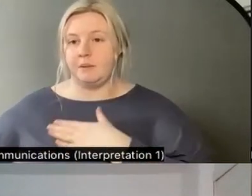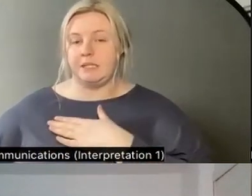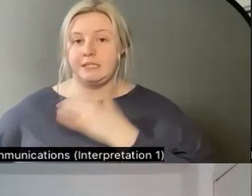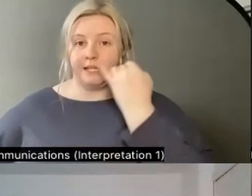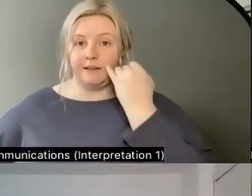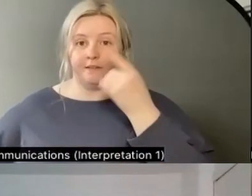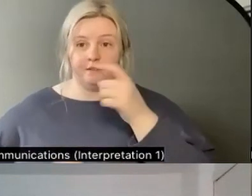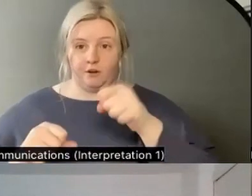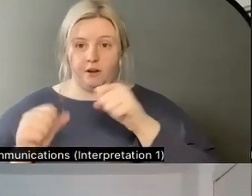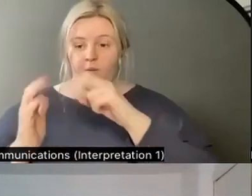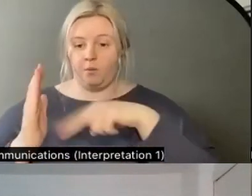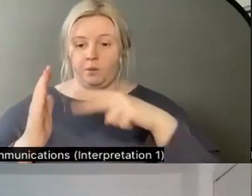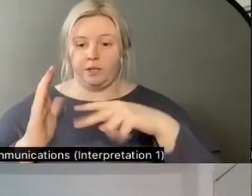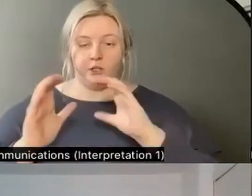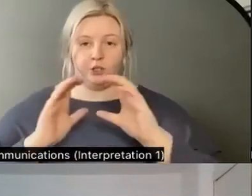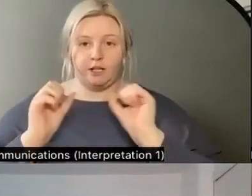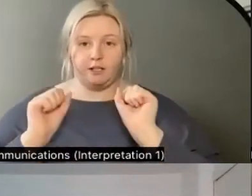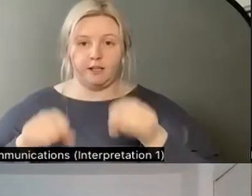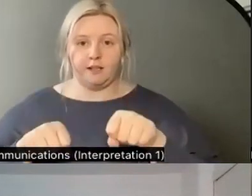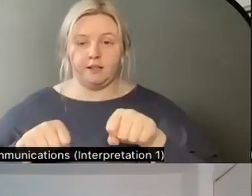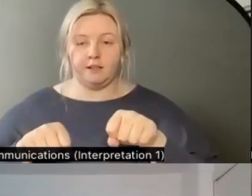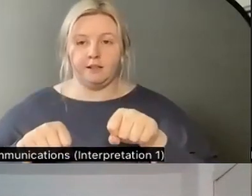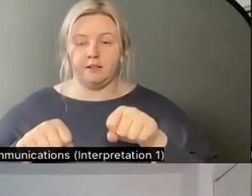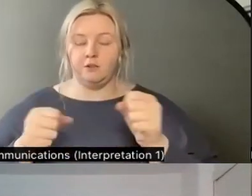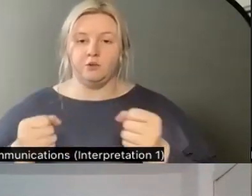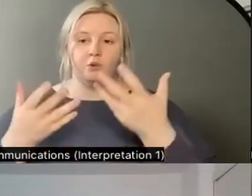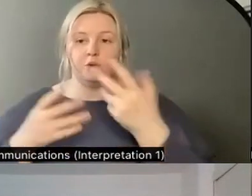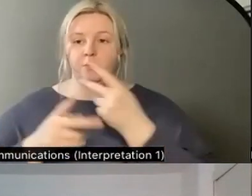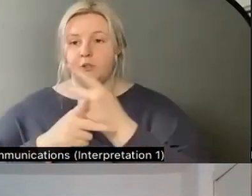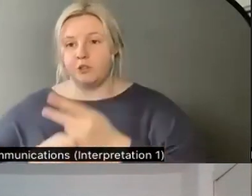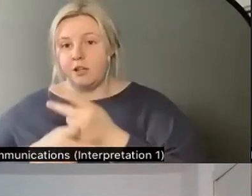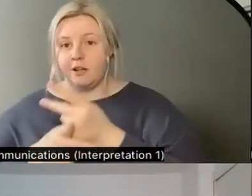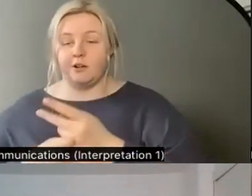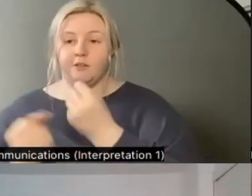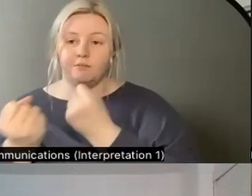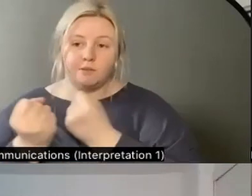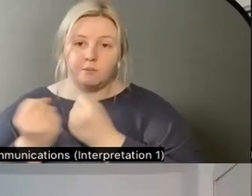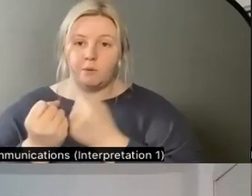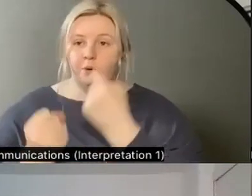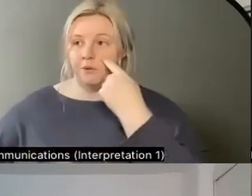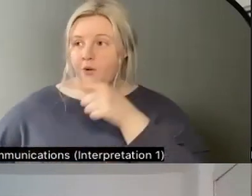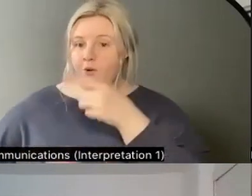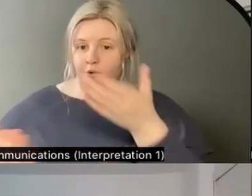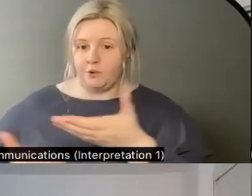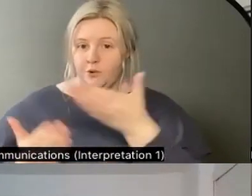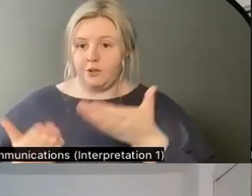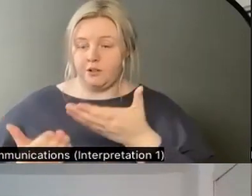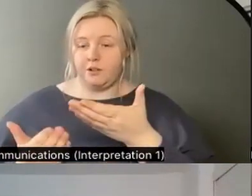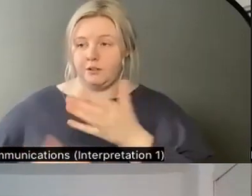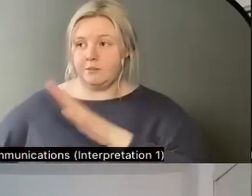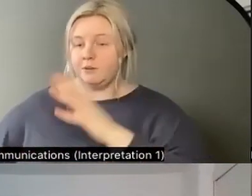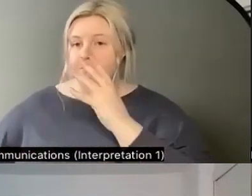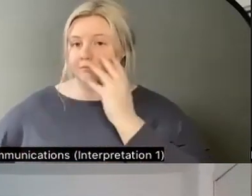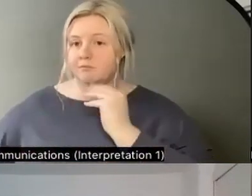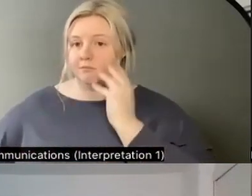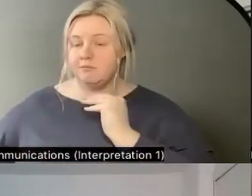to. There is so much care and support for you in this space. Your experiences,